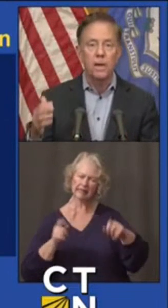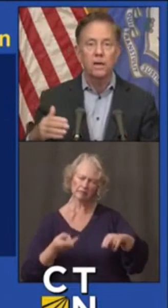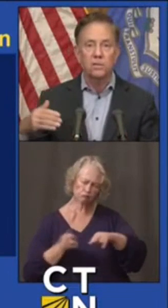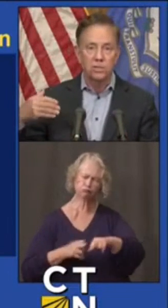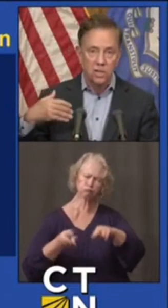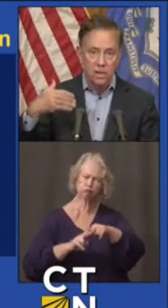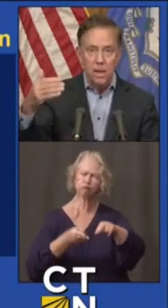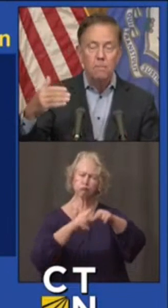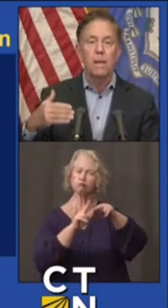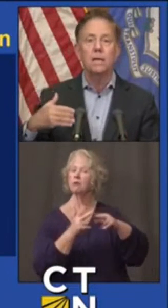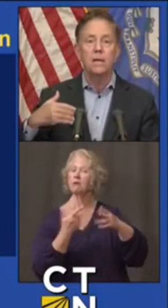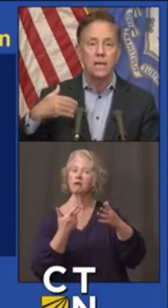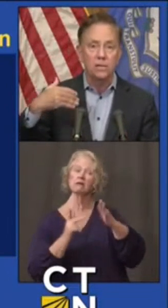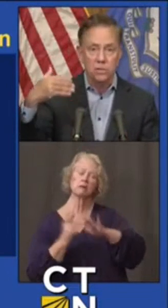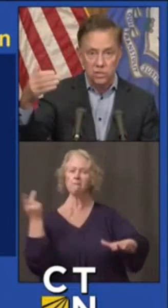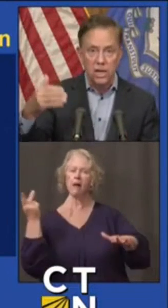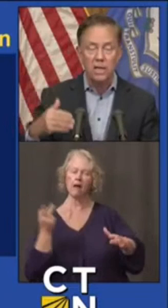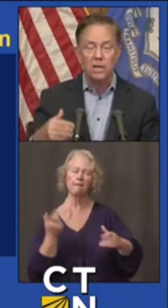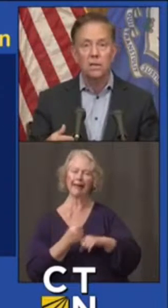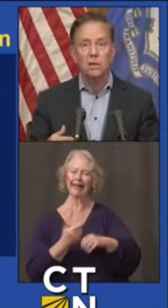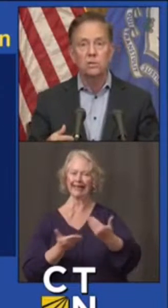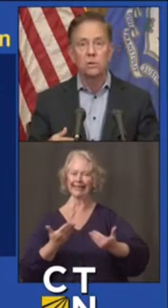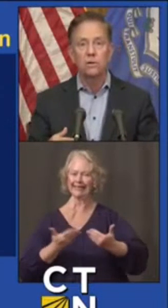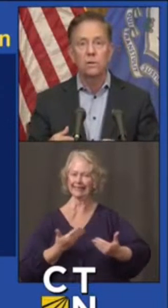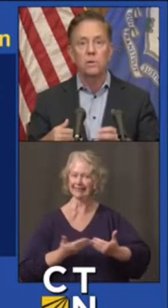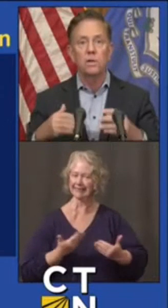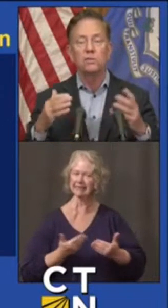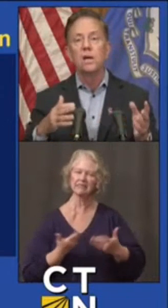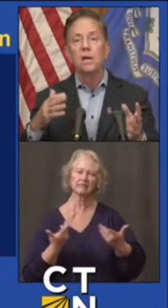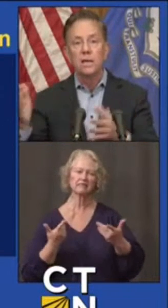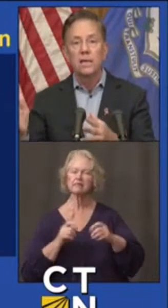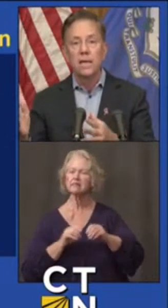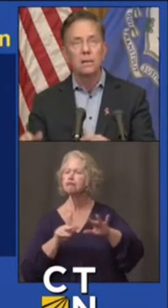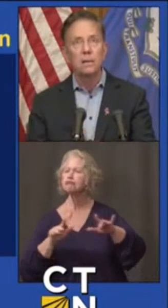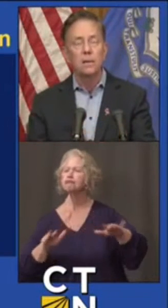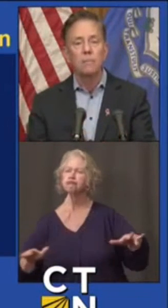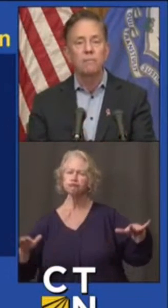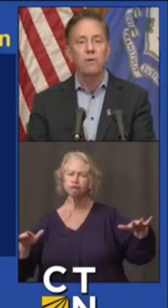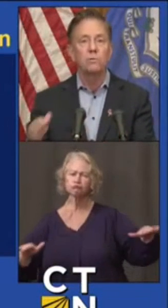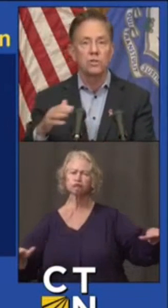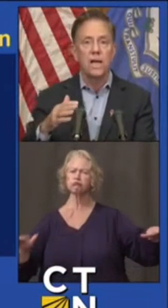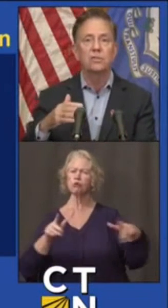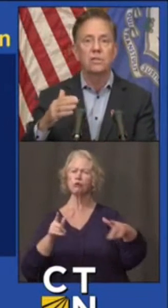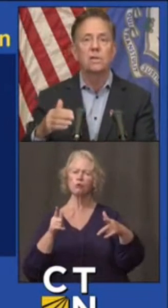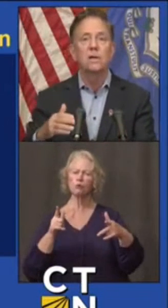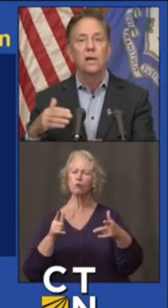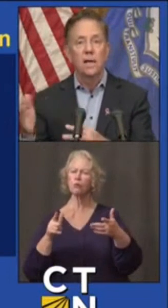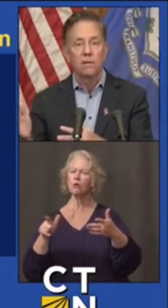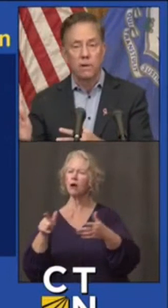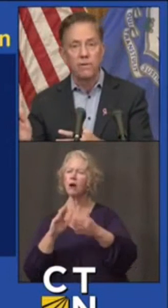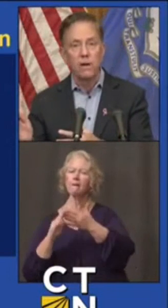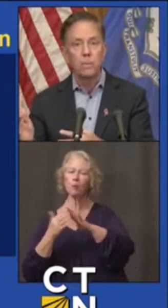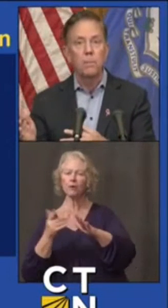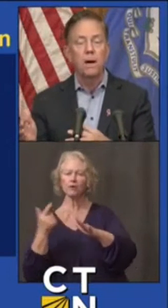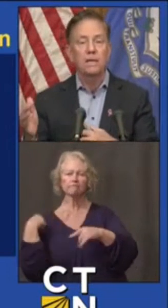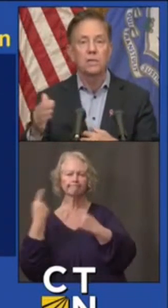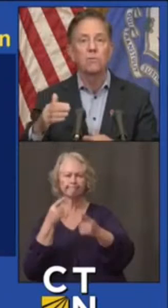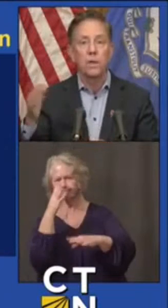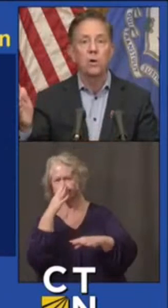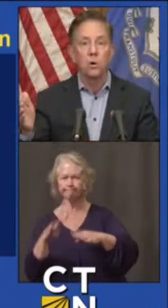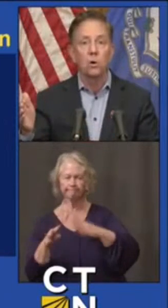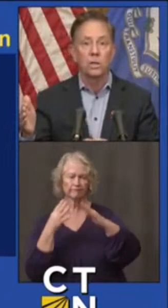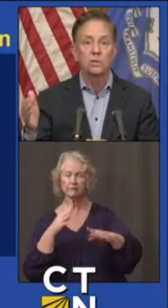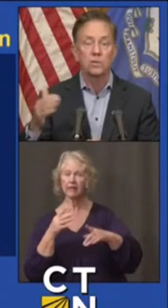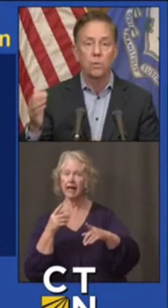amount of testing, make it easier, take it to the underserved communities, get folks tested, and if they're found to be positive, we're